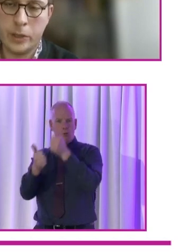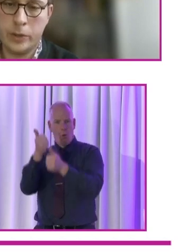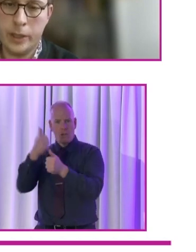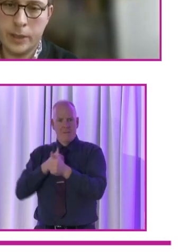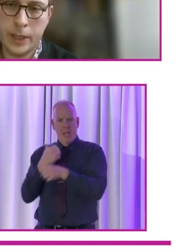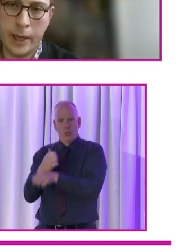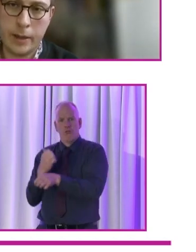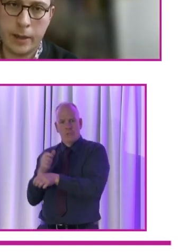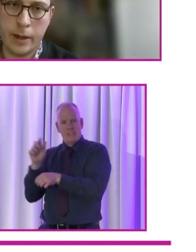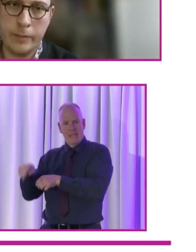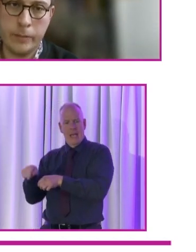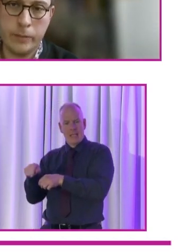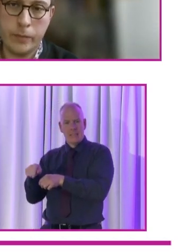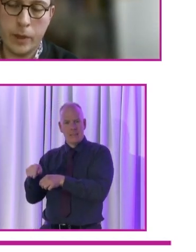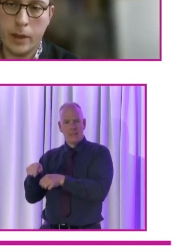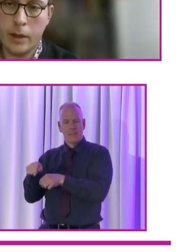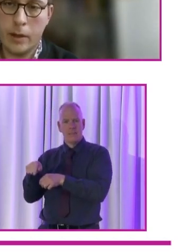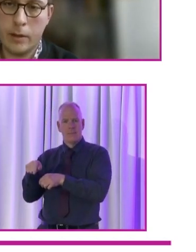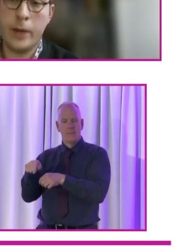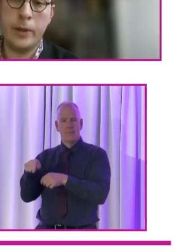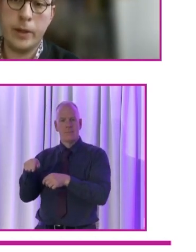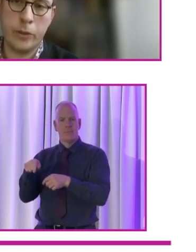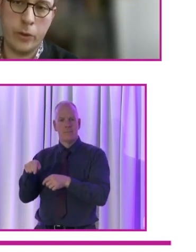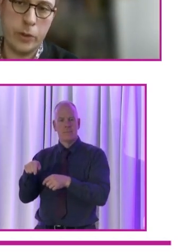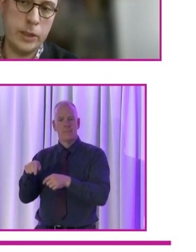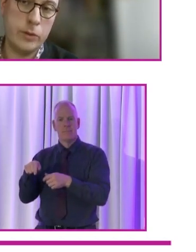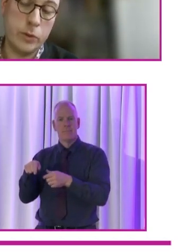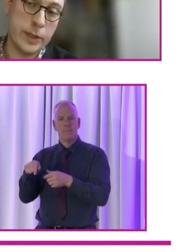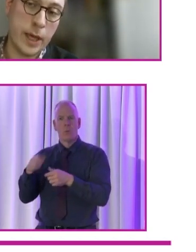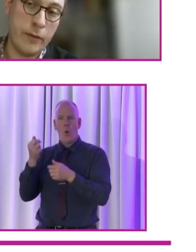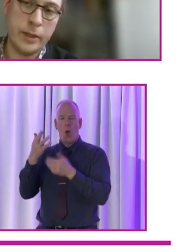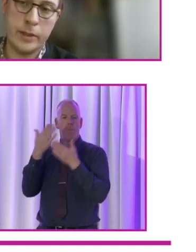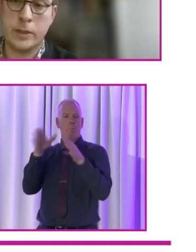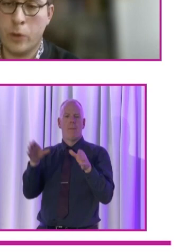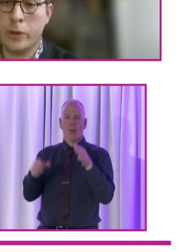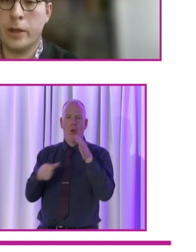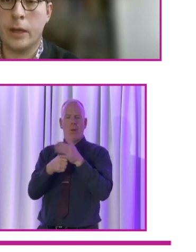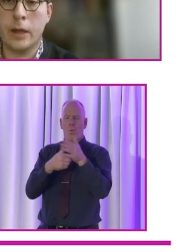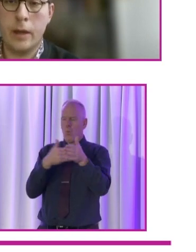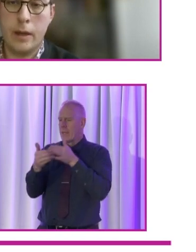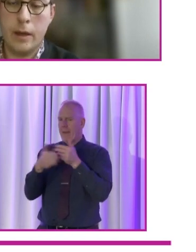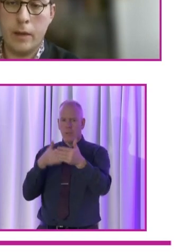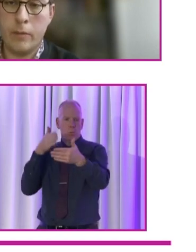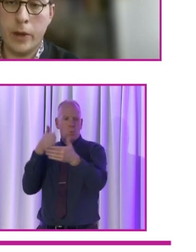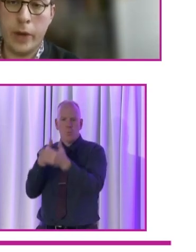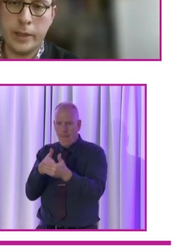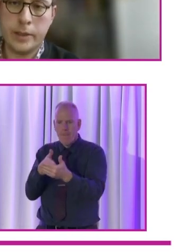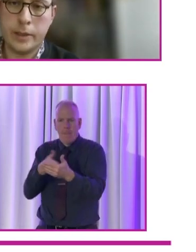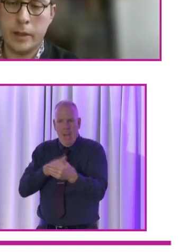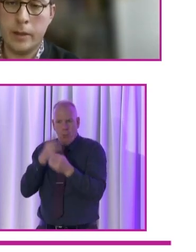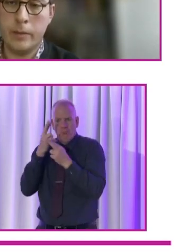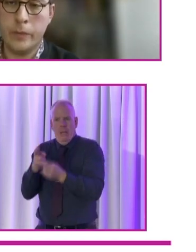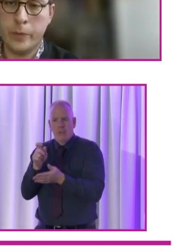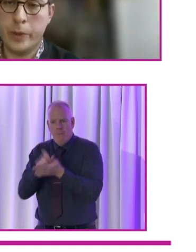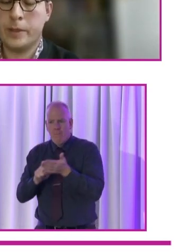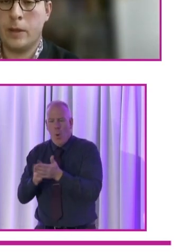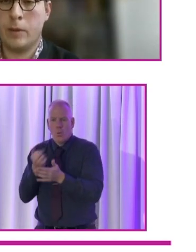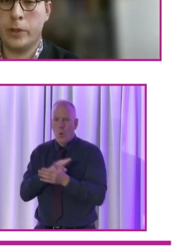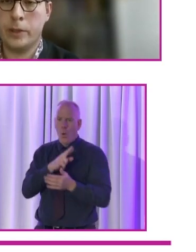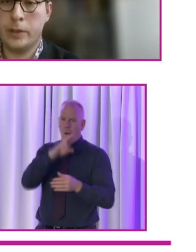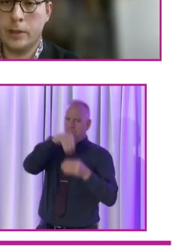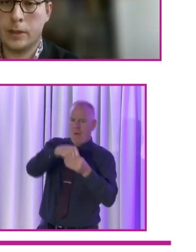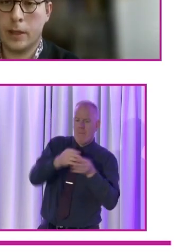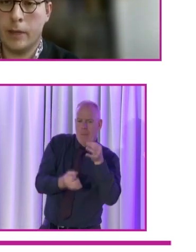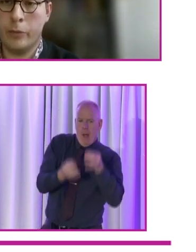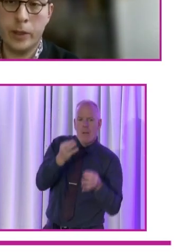my country, take the public authority or whatever is blocking my right to participate